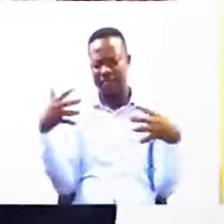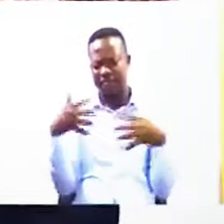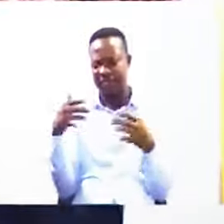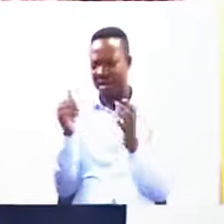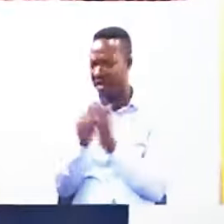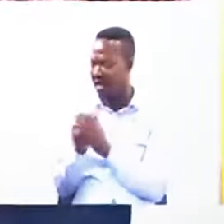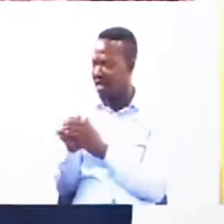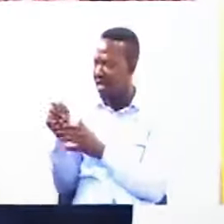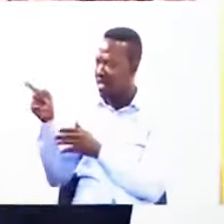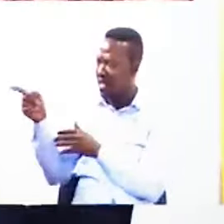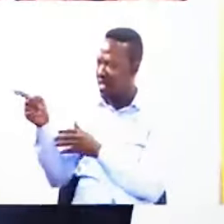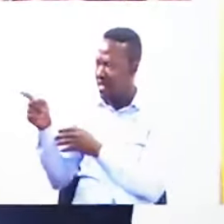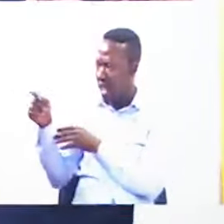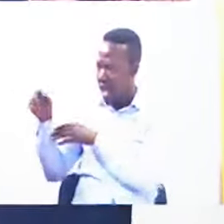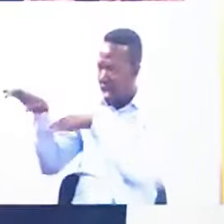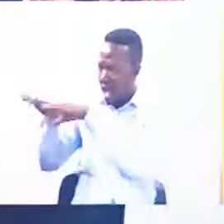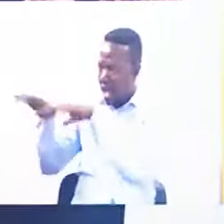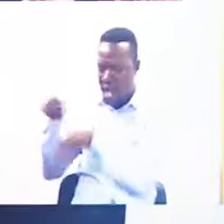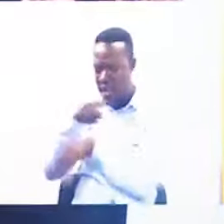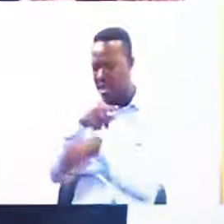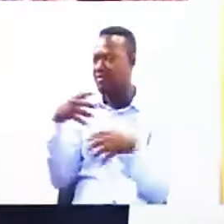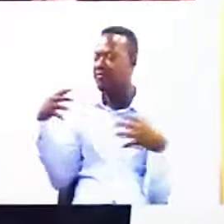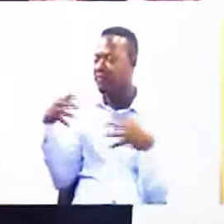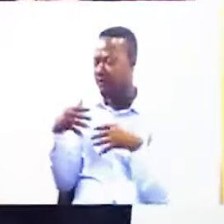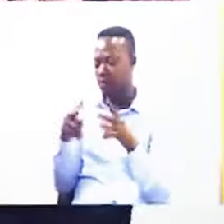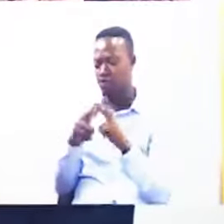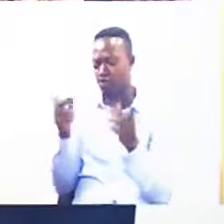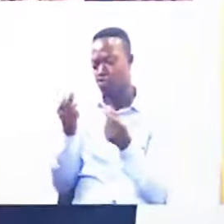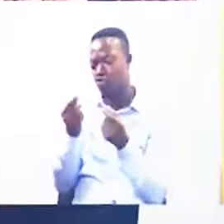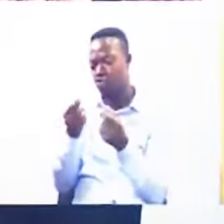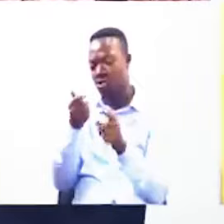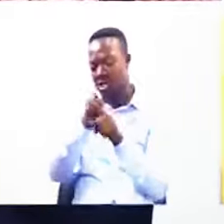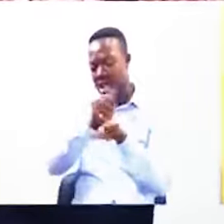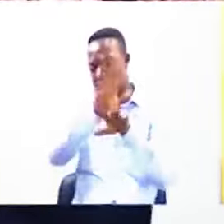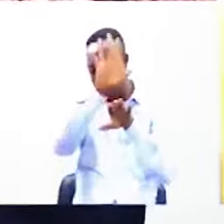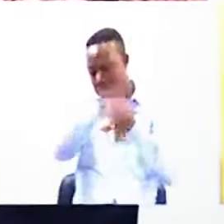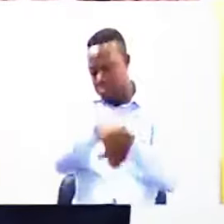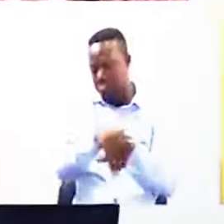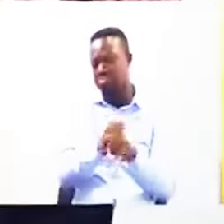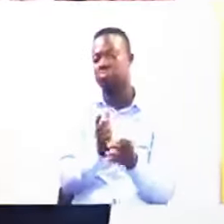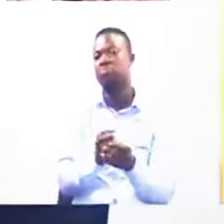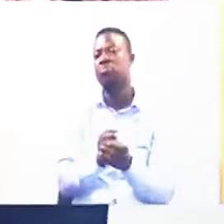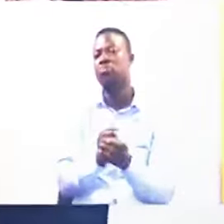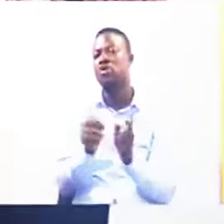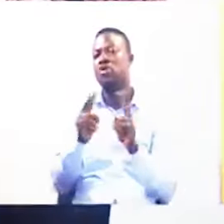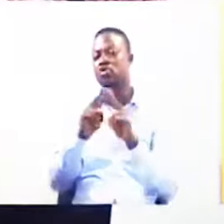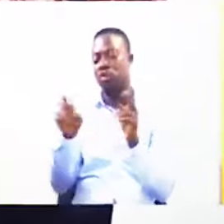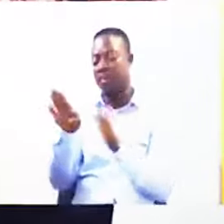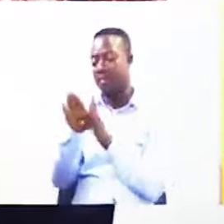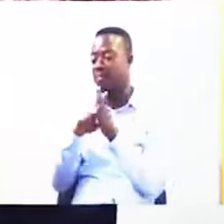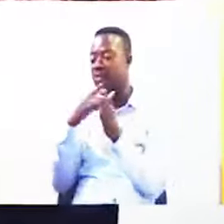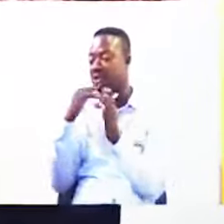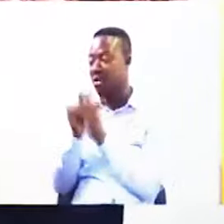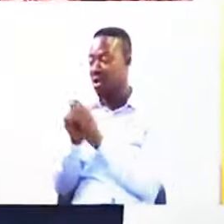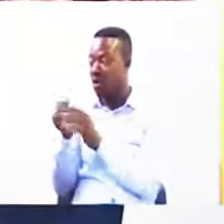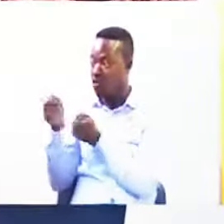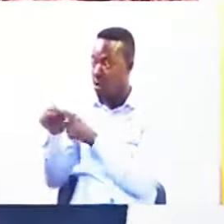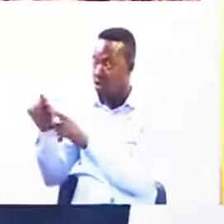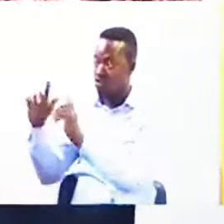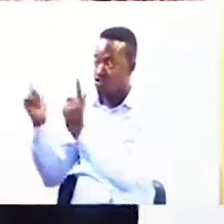he played hypocrisy. Na osuro de obeye nti na oyenya atwom. Scripture says that until they